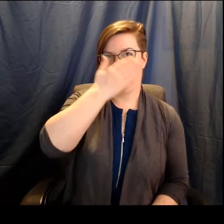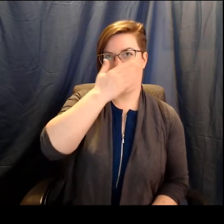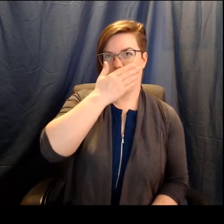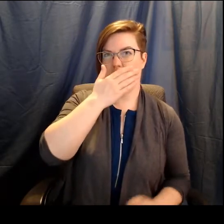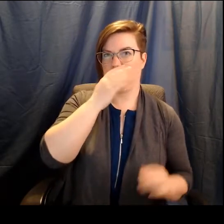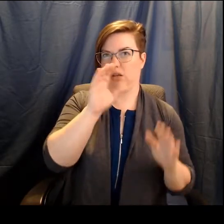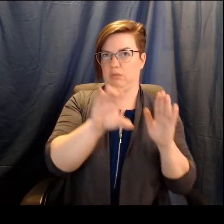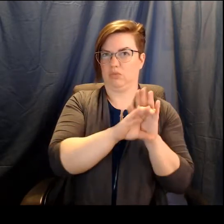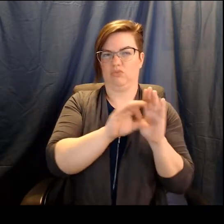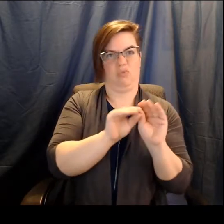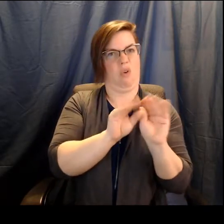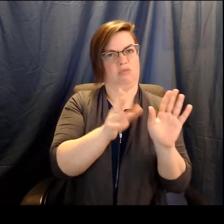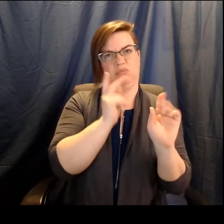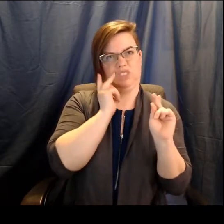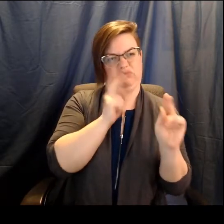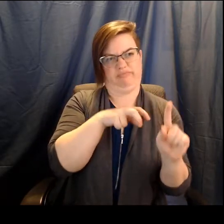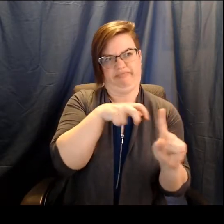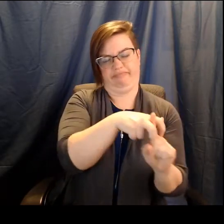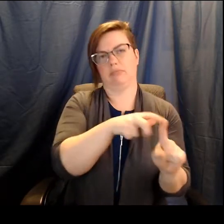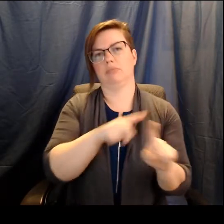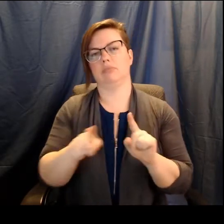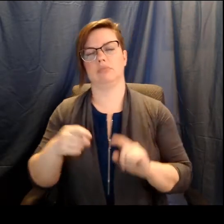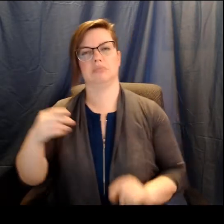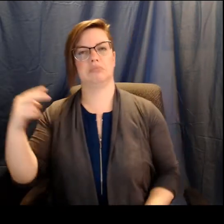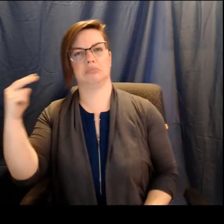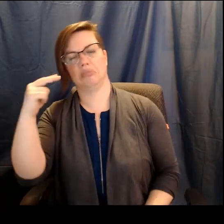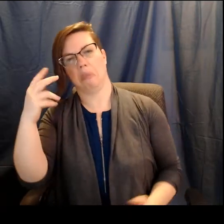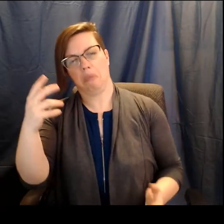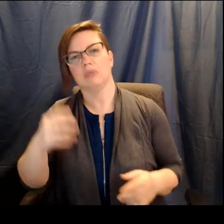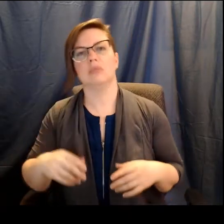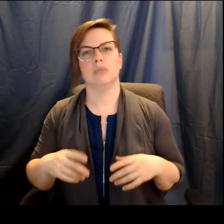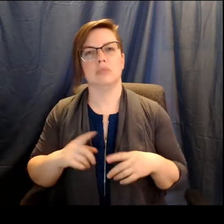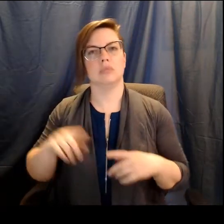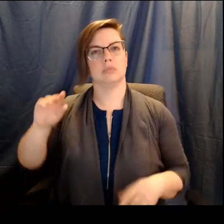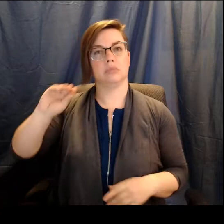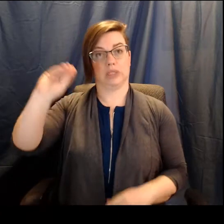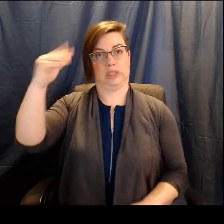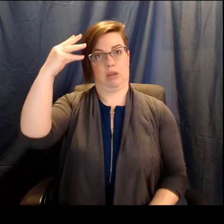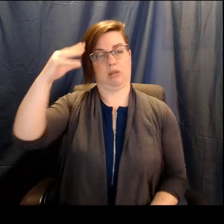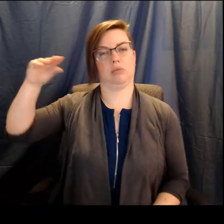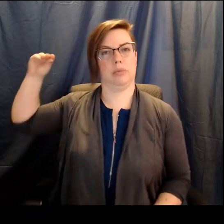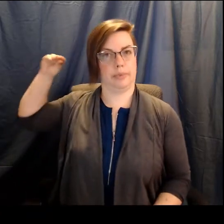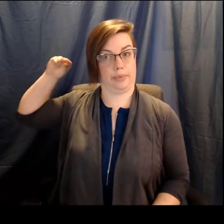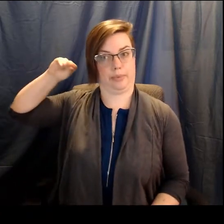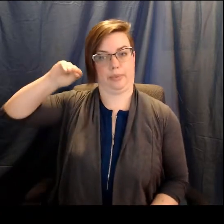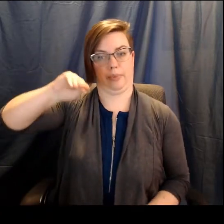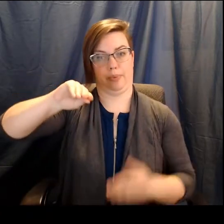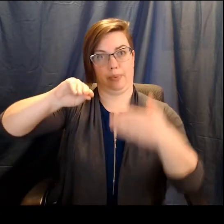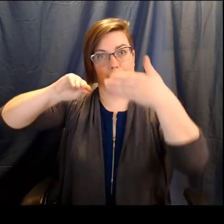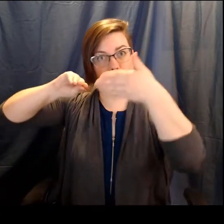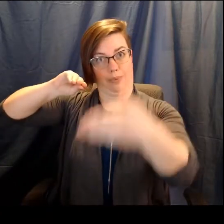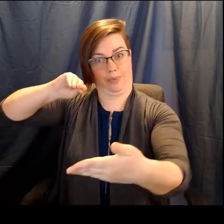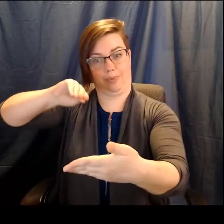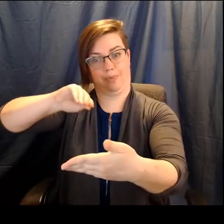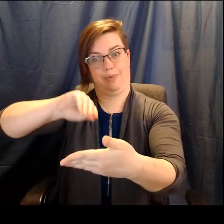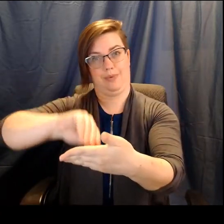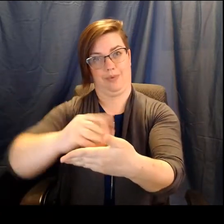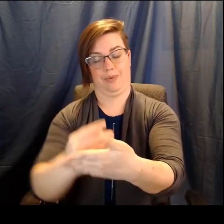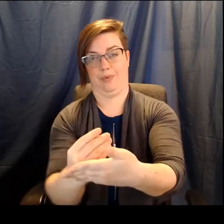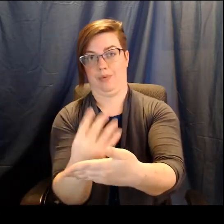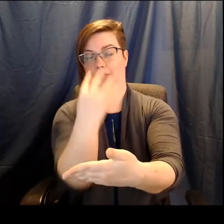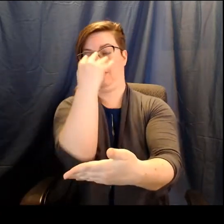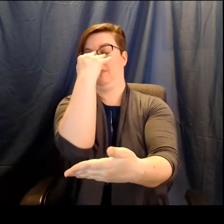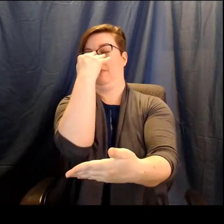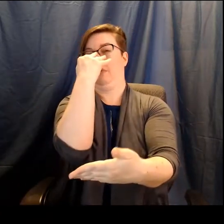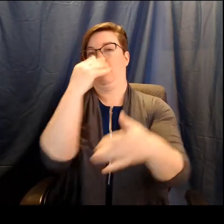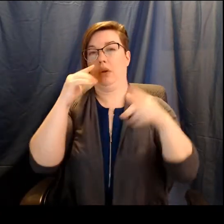of her. That sun being behind her, it will come into the window, hit the computer screen, go into her eyes, and then she's going to squint.